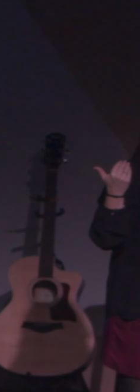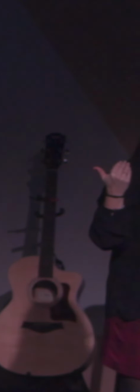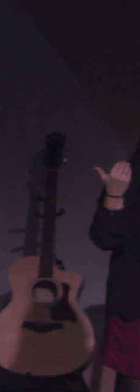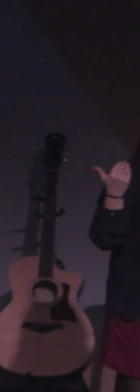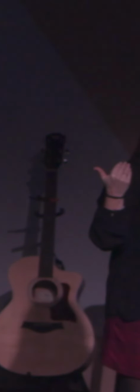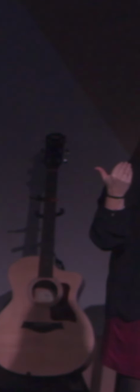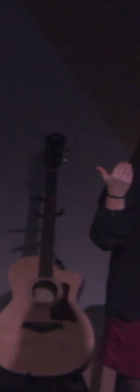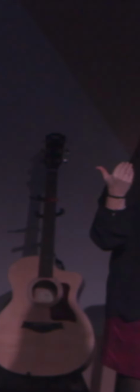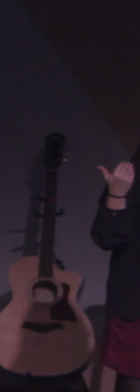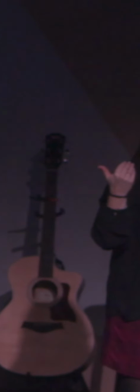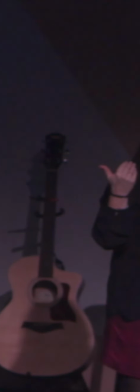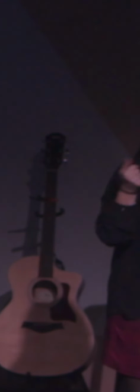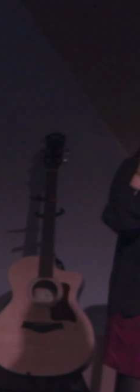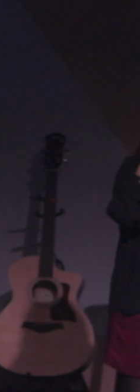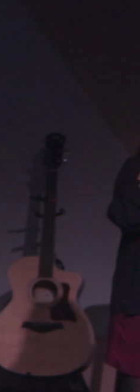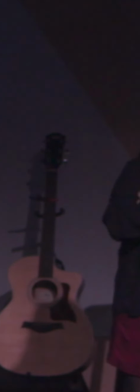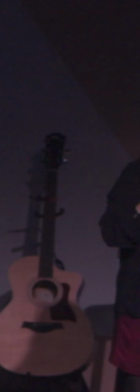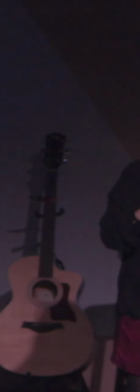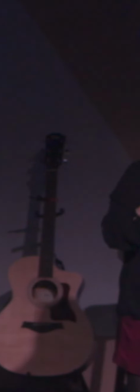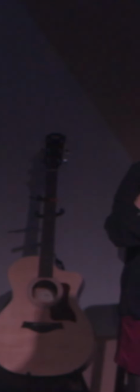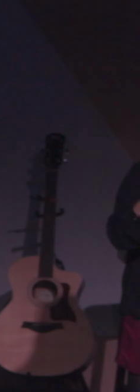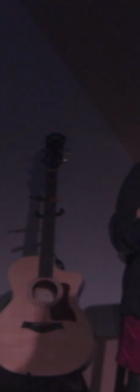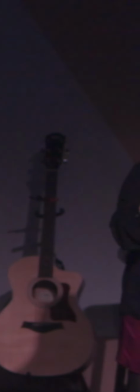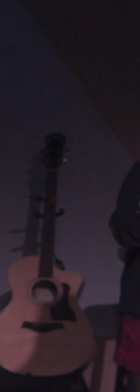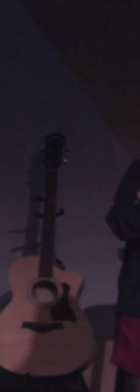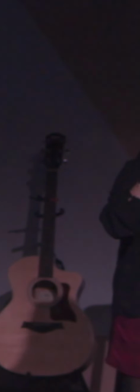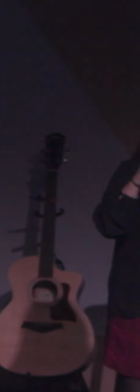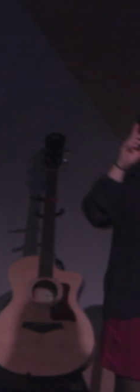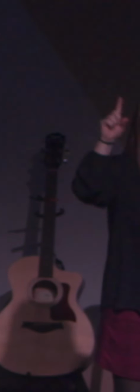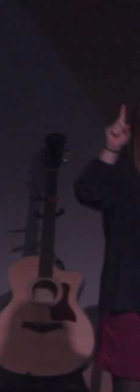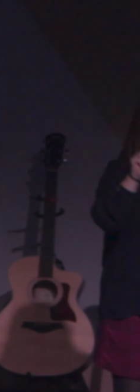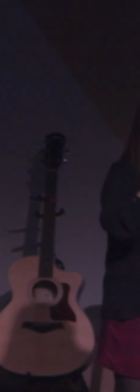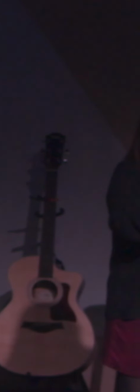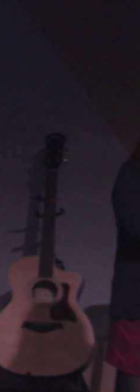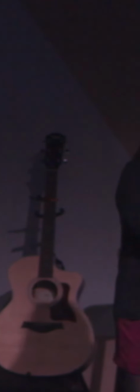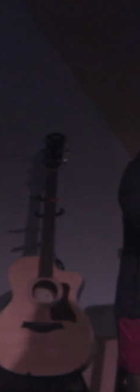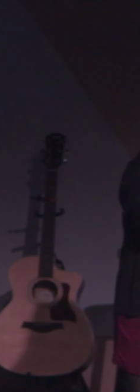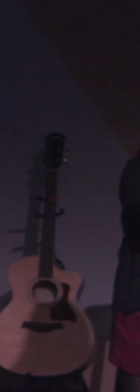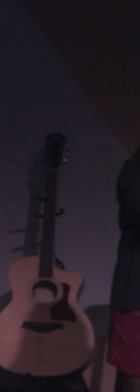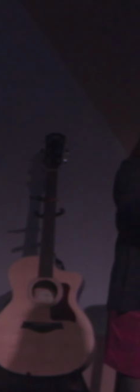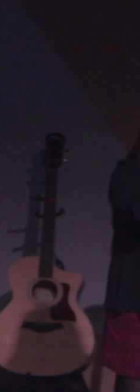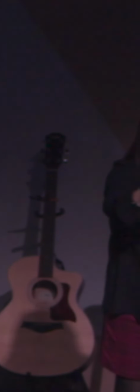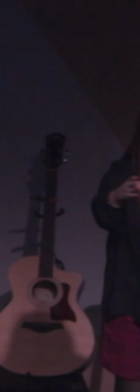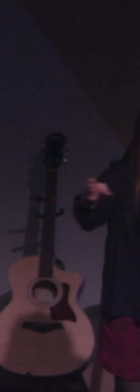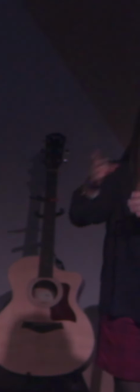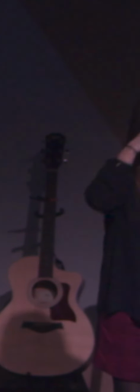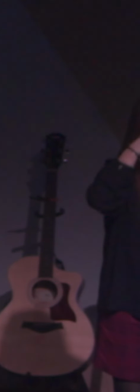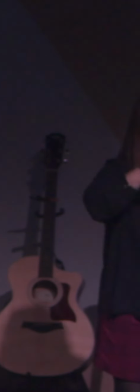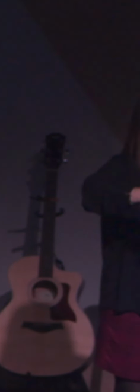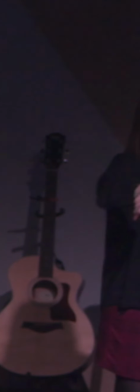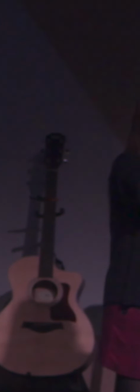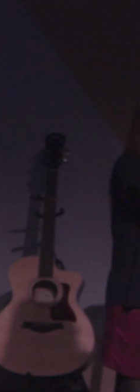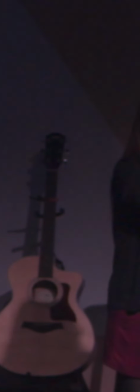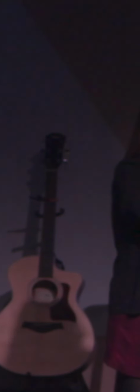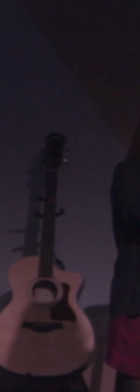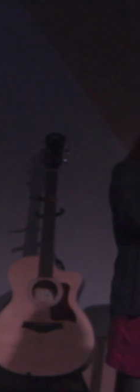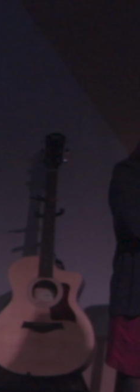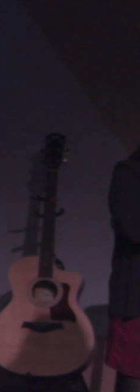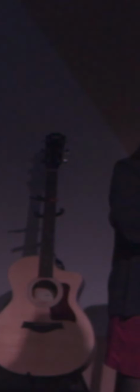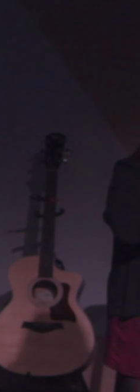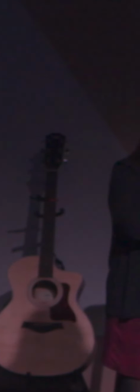No, God was going before to create a plan for you and for me 2,000 years